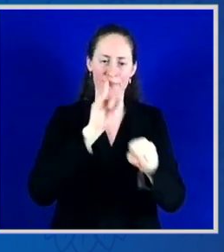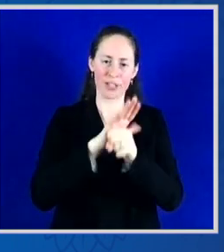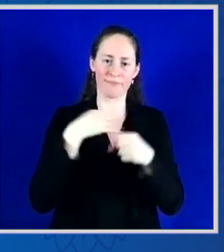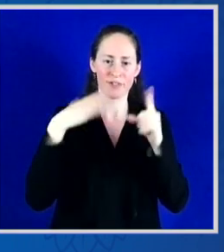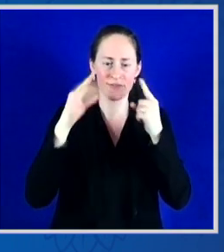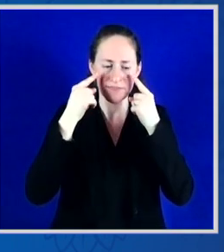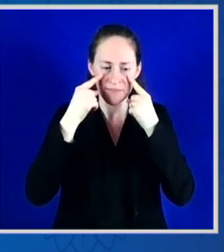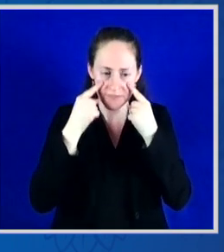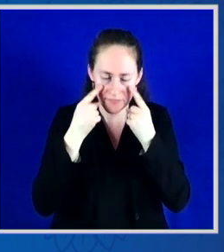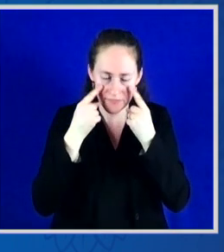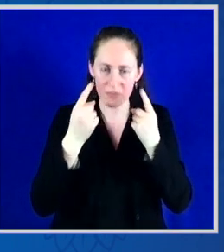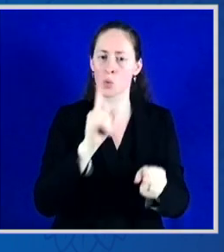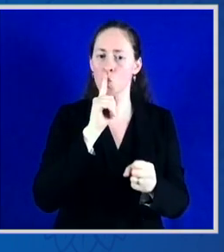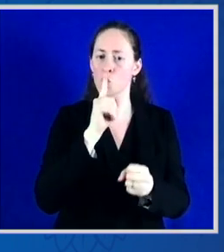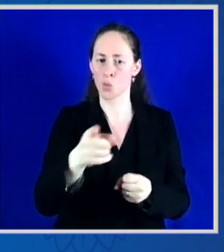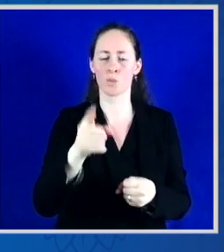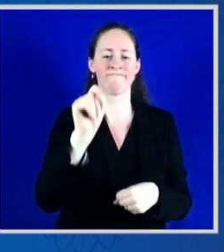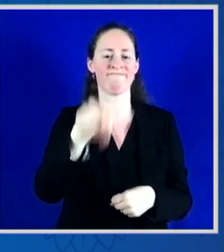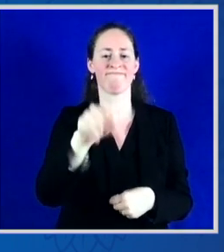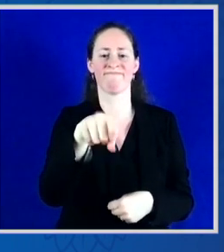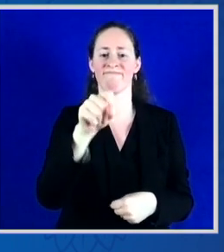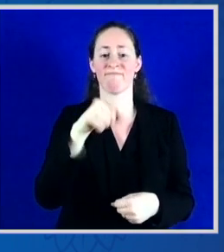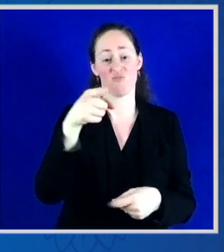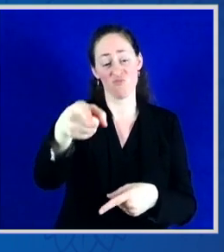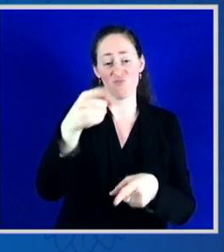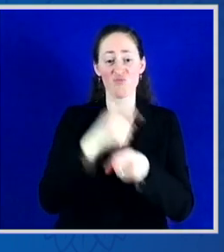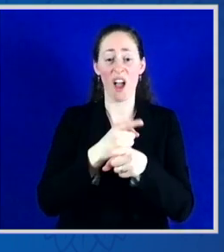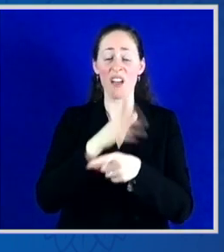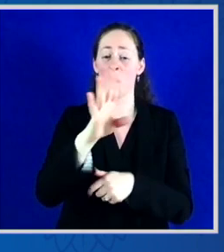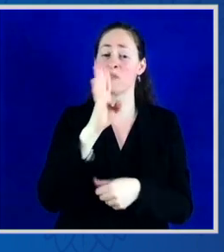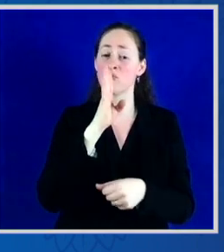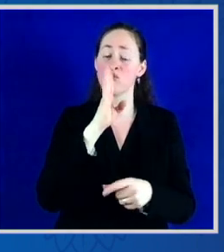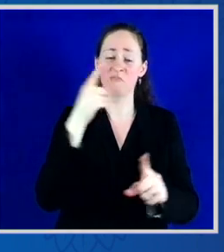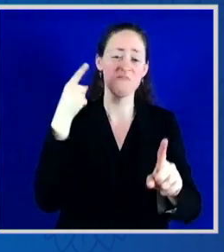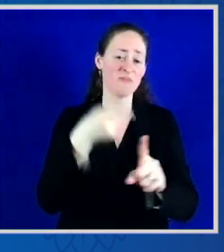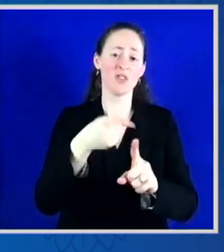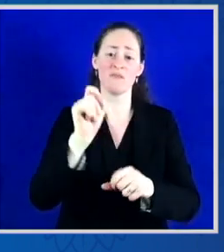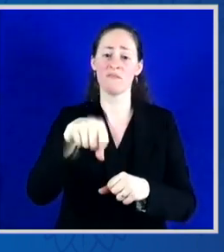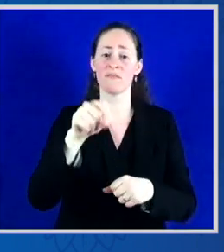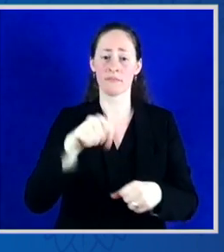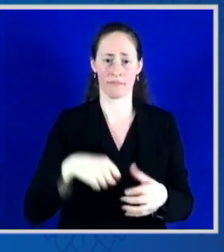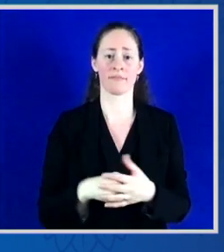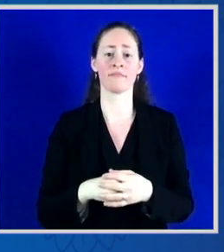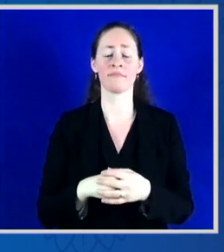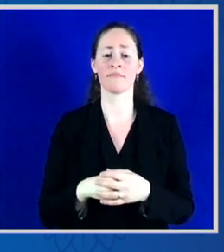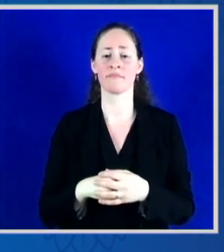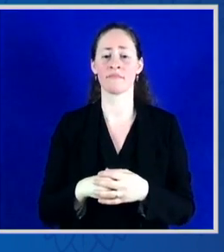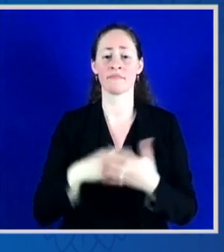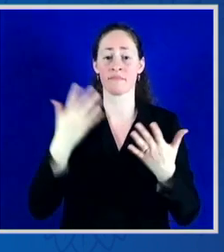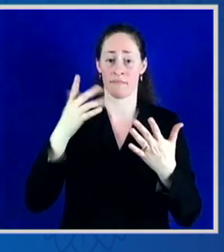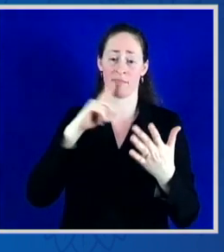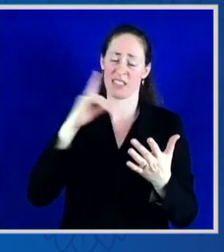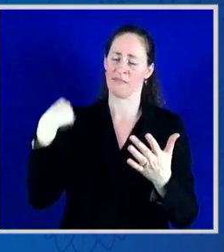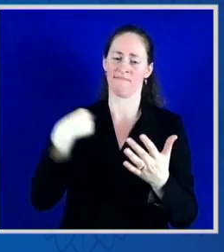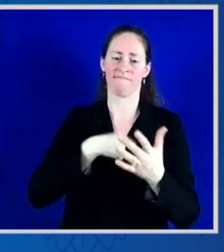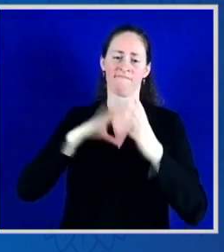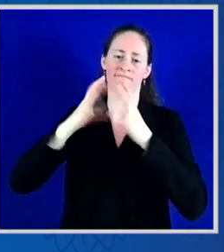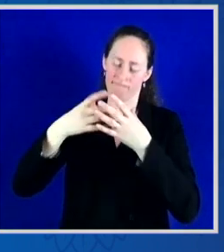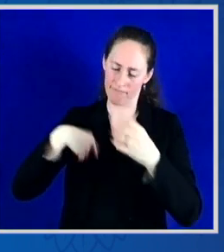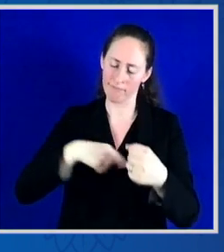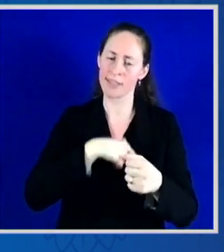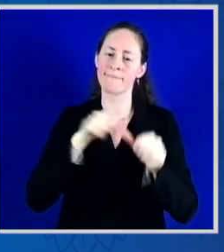And you're absolutely right that this administration is just committed